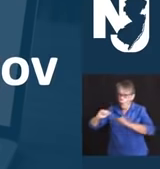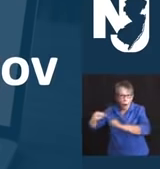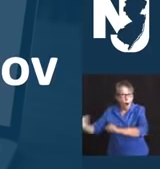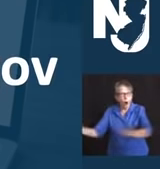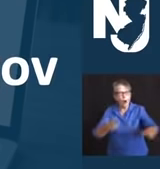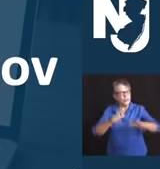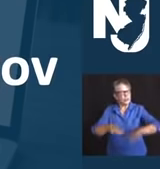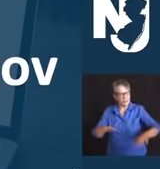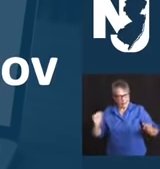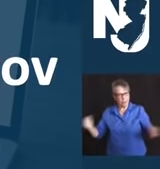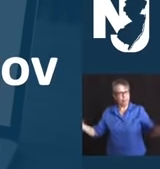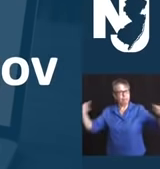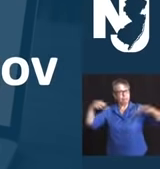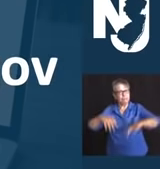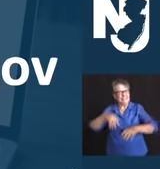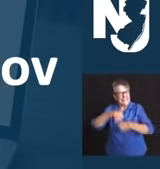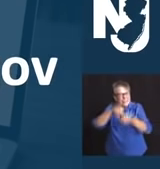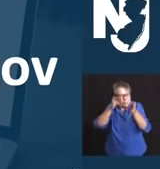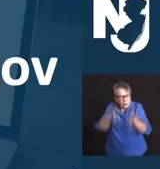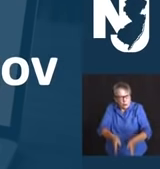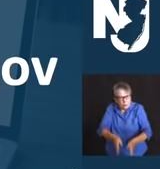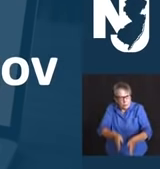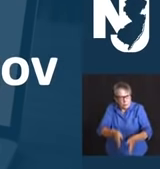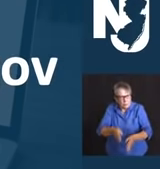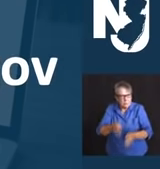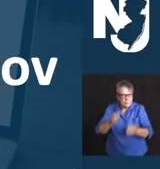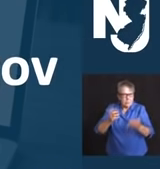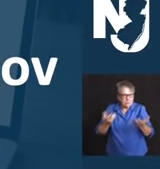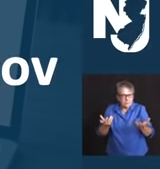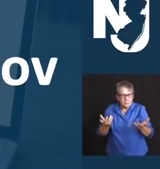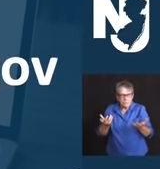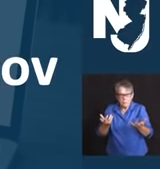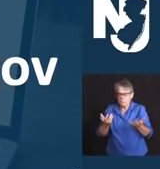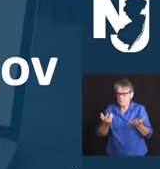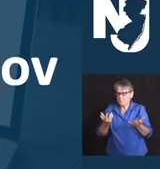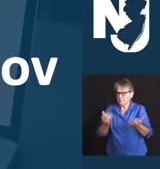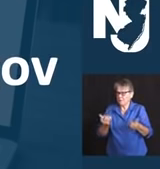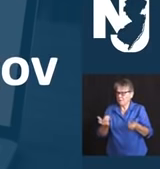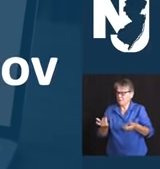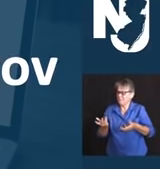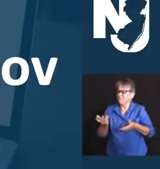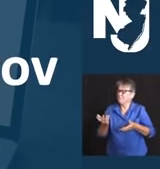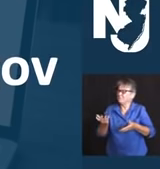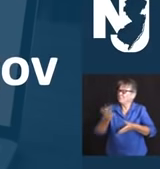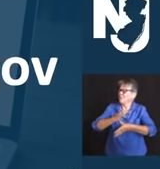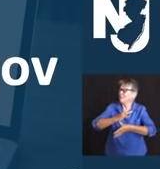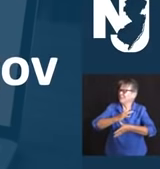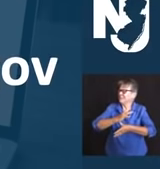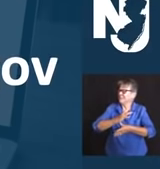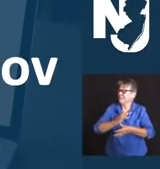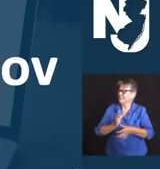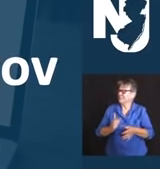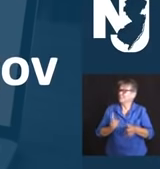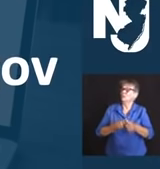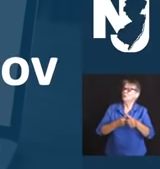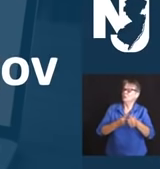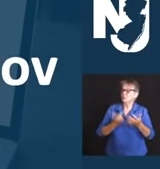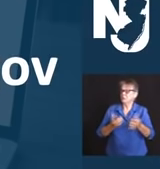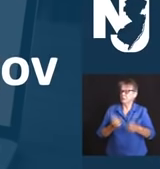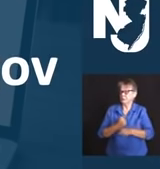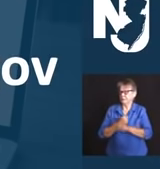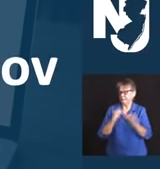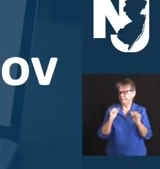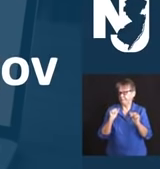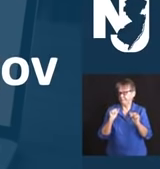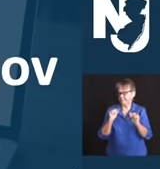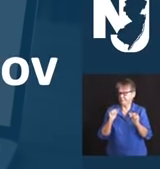priorities, I know we can overcome every obstacle. So as our kids, for the most part, enjoy their last week of vacation, as